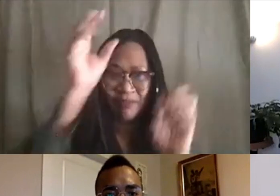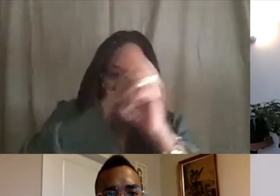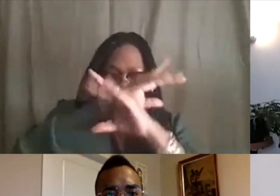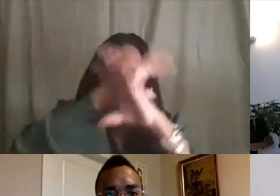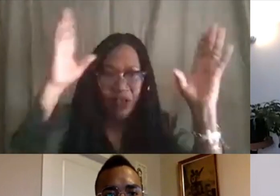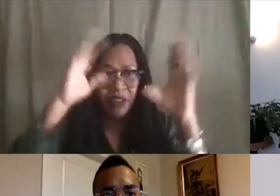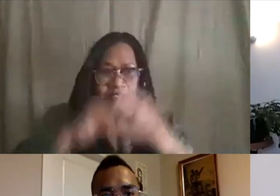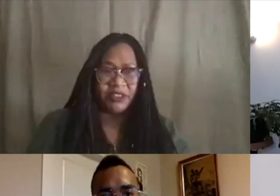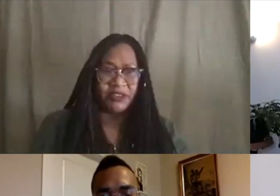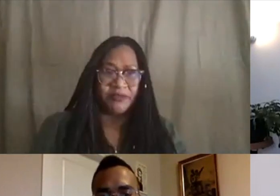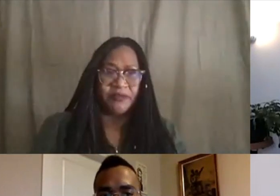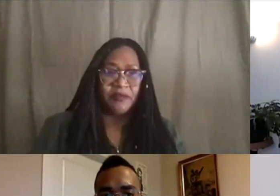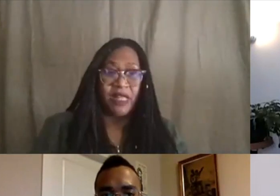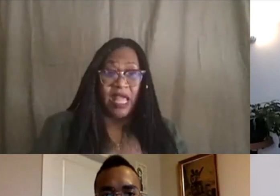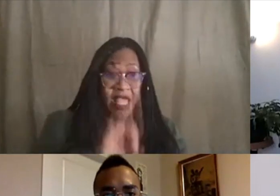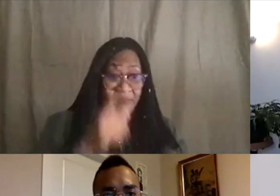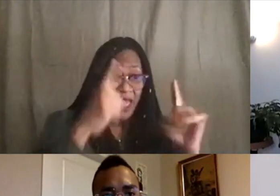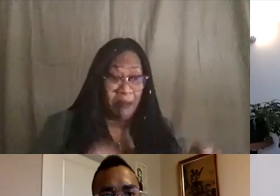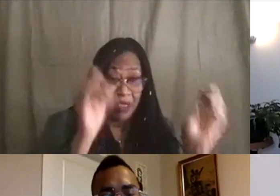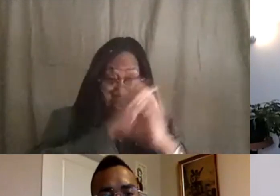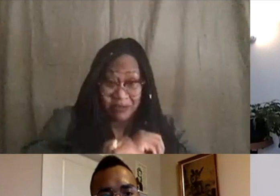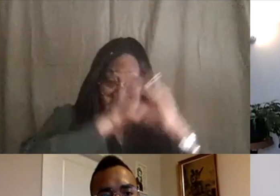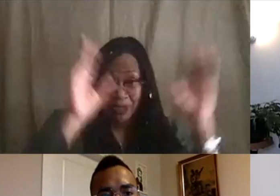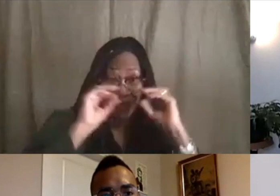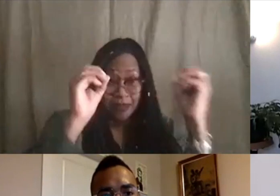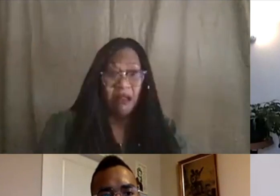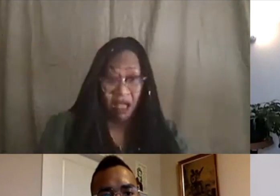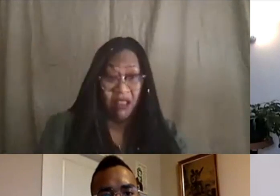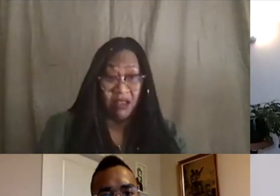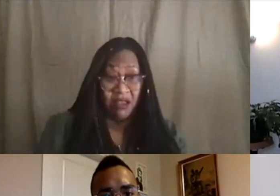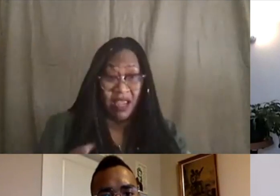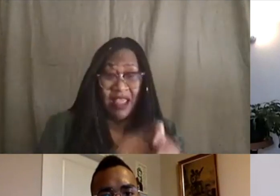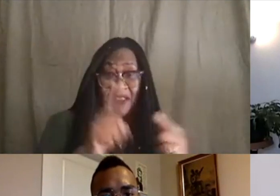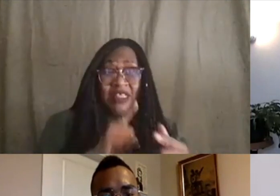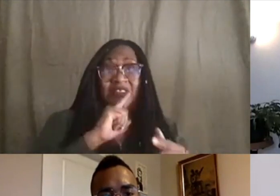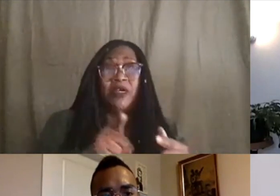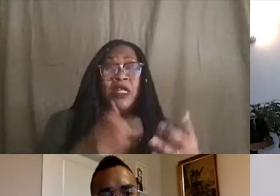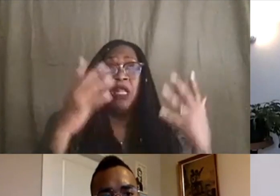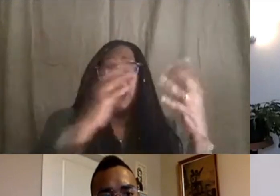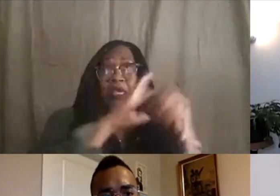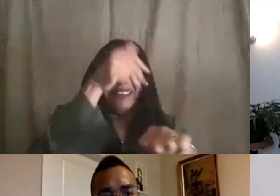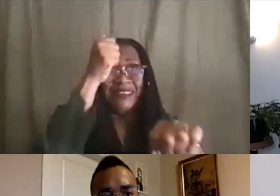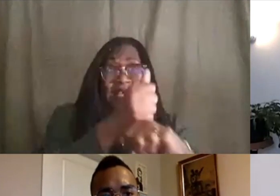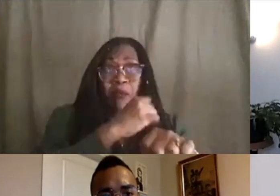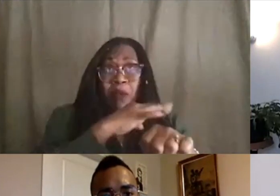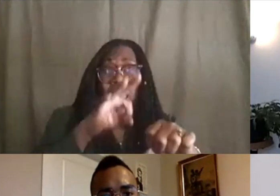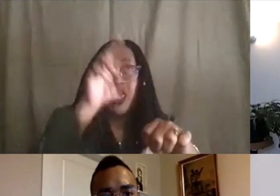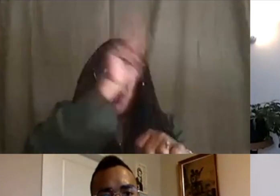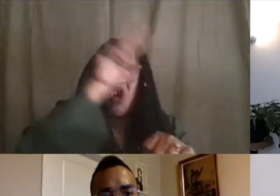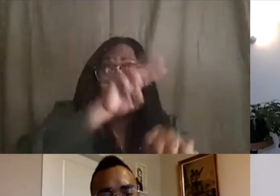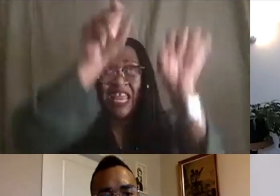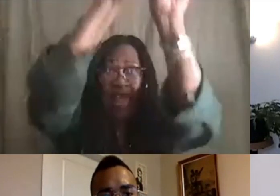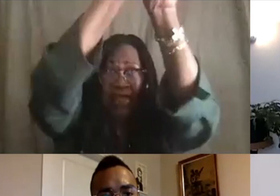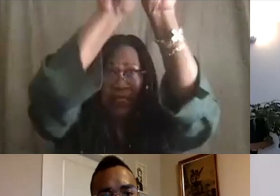black, and when there's no images, there's this kind of really violent autopsy-like description